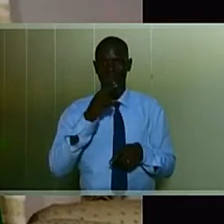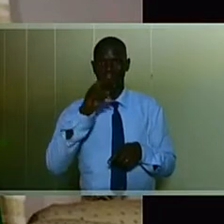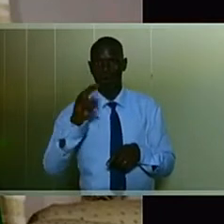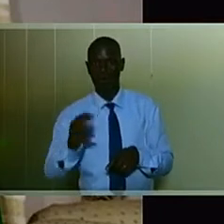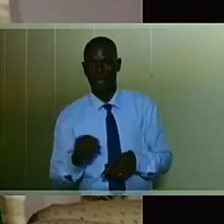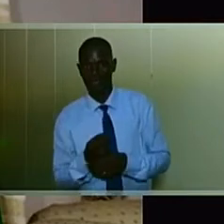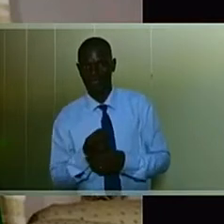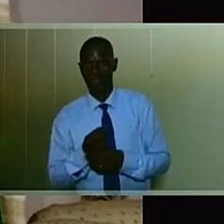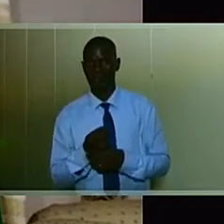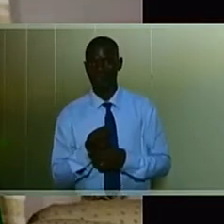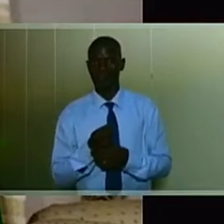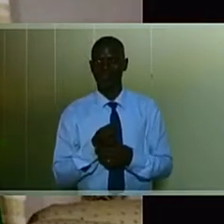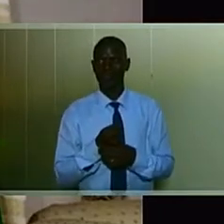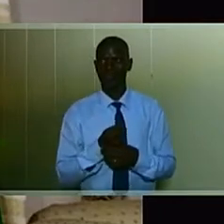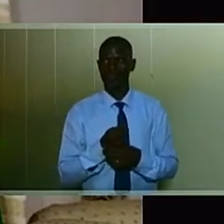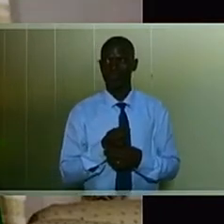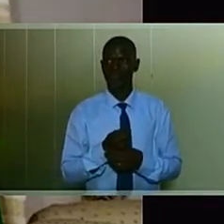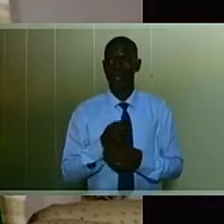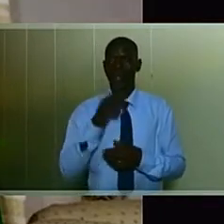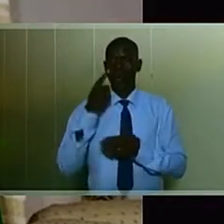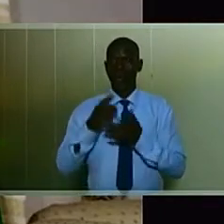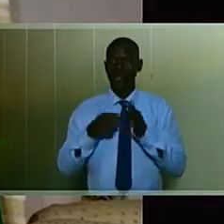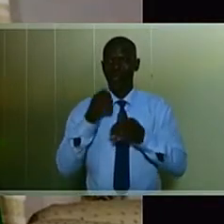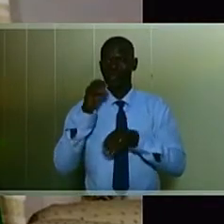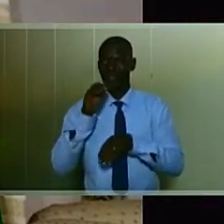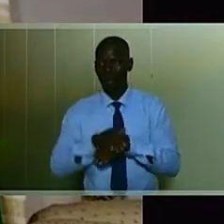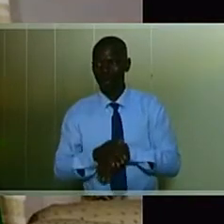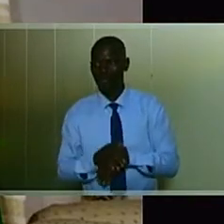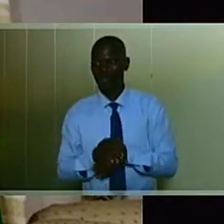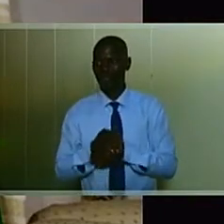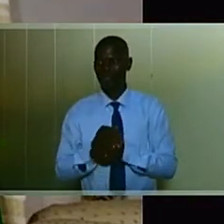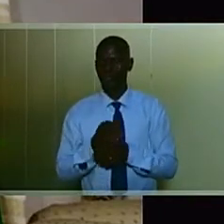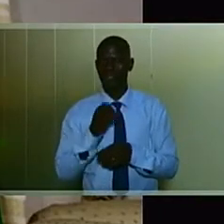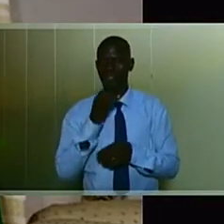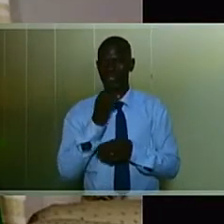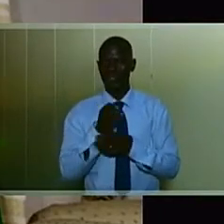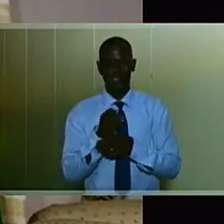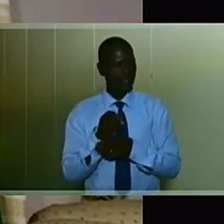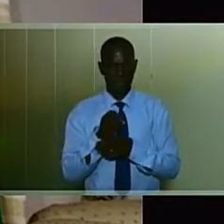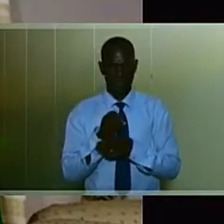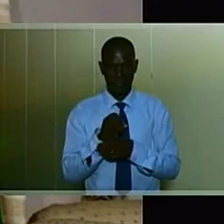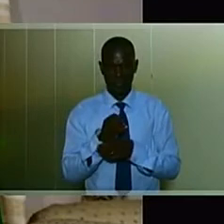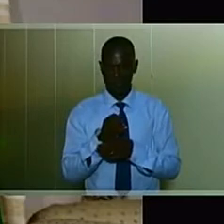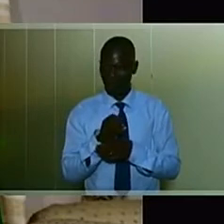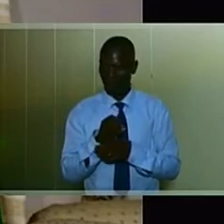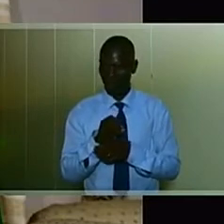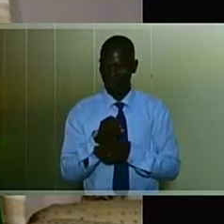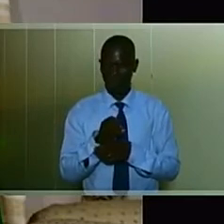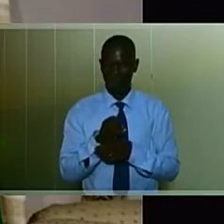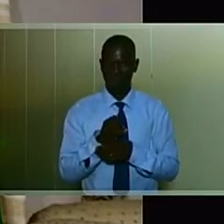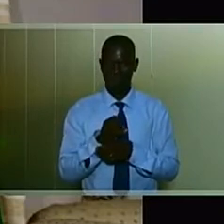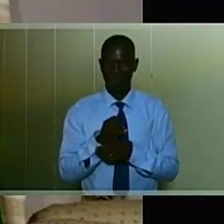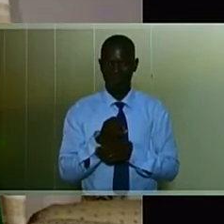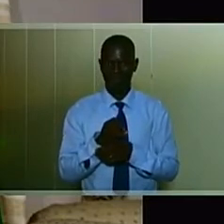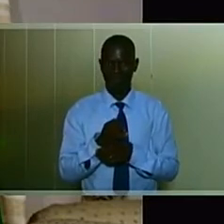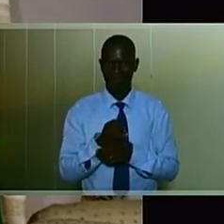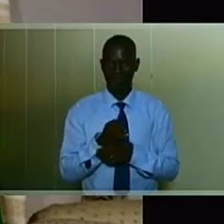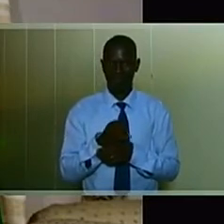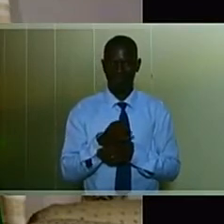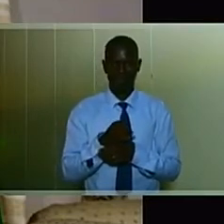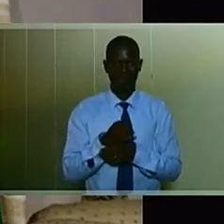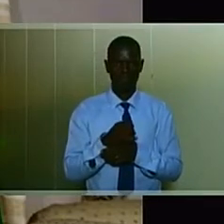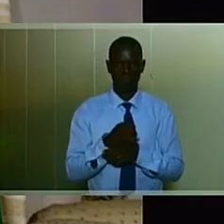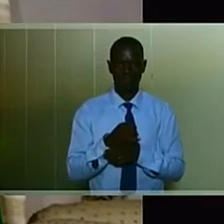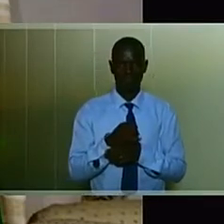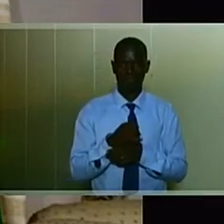Human Rights. What runs through all these instruments is that at all times, as a participating nation among the Committee of